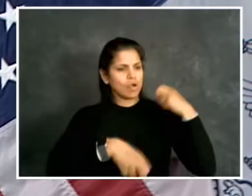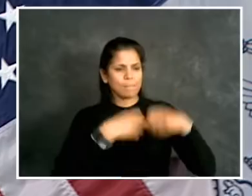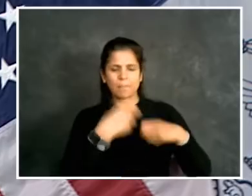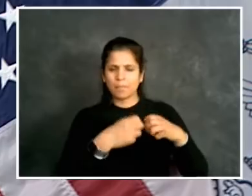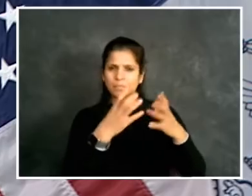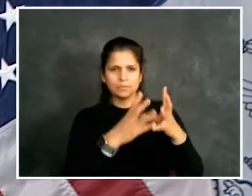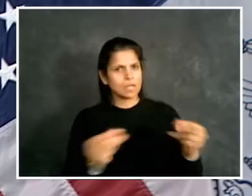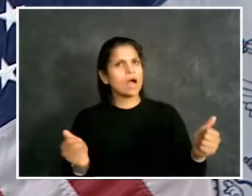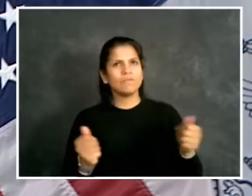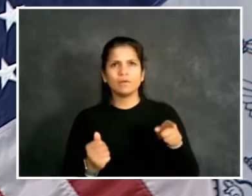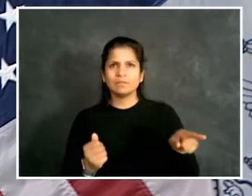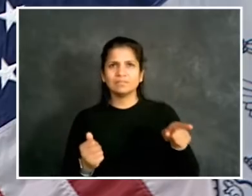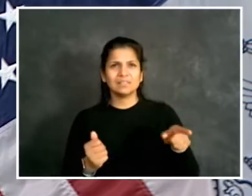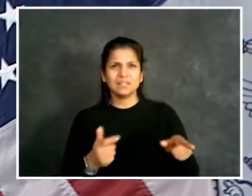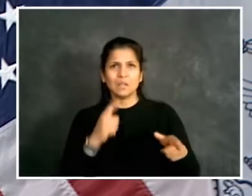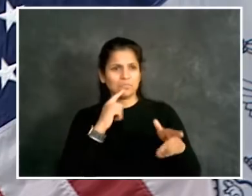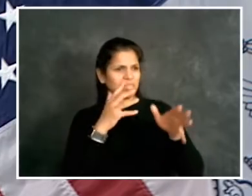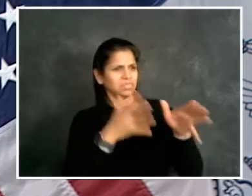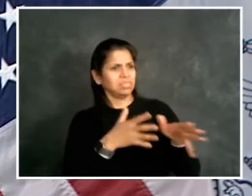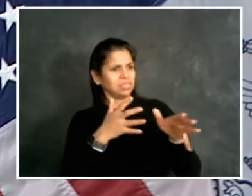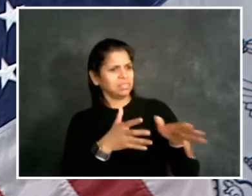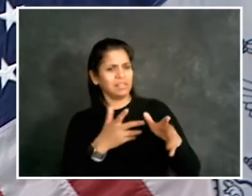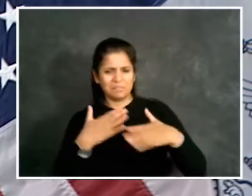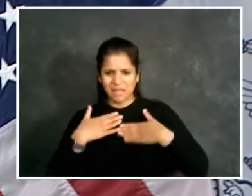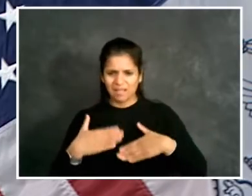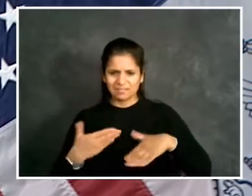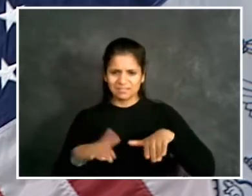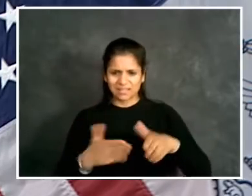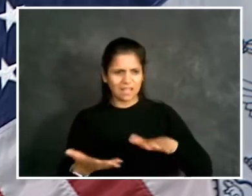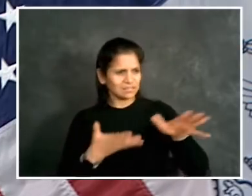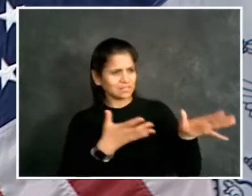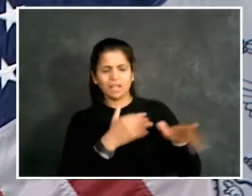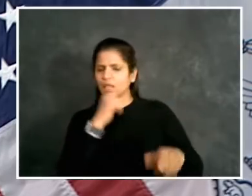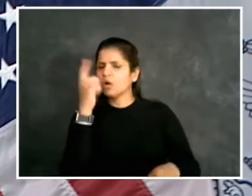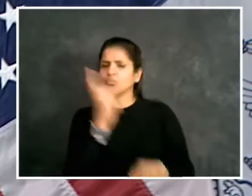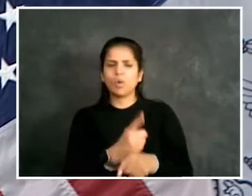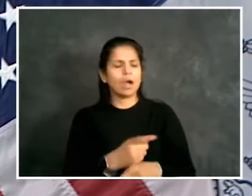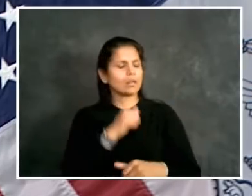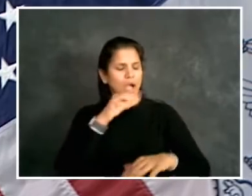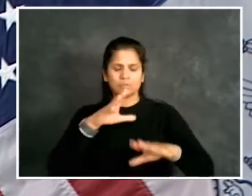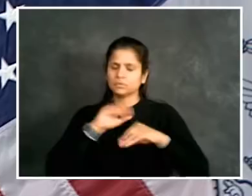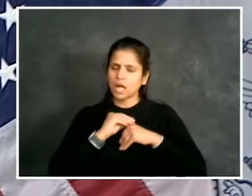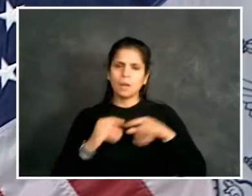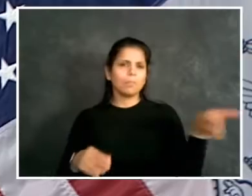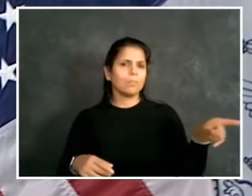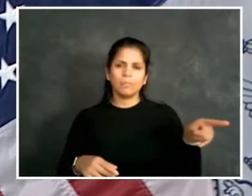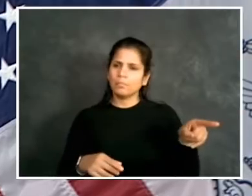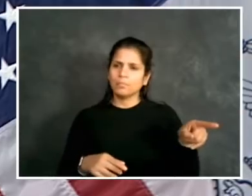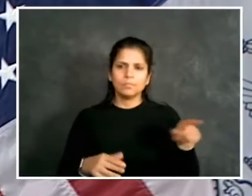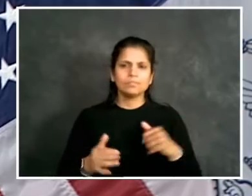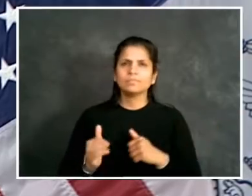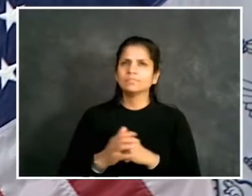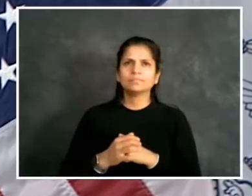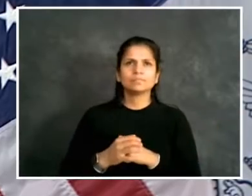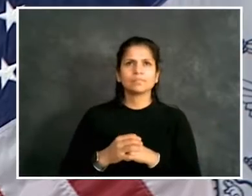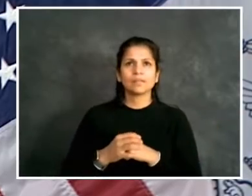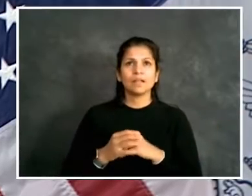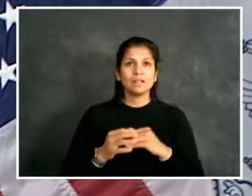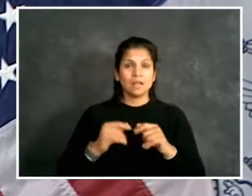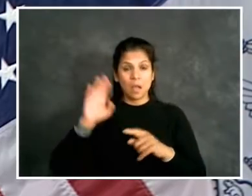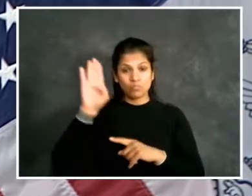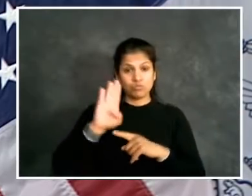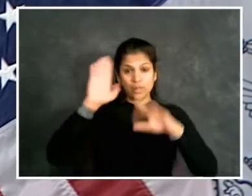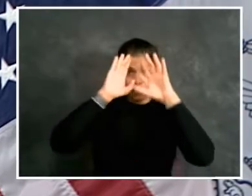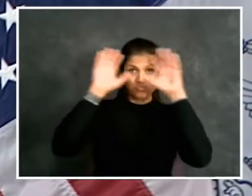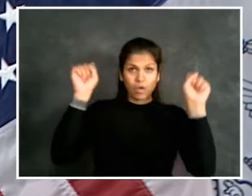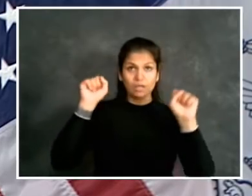do, we want to do. And I think, again, the borough president's idea of a committee that not just is about funeral homes, but clergy and just all of us thinking